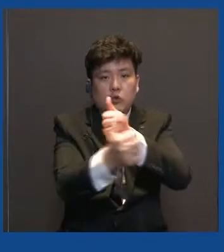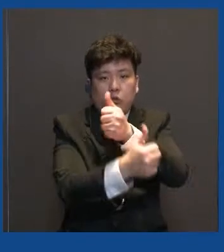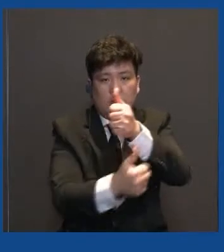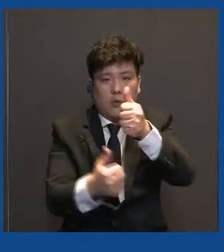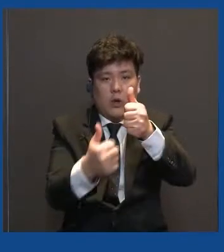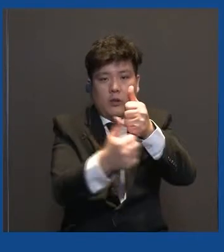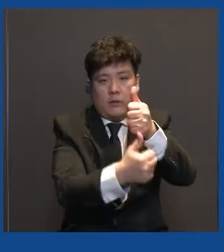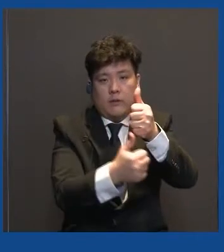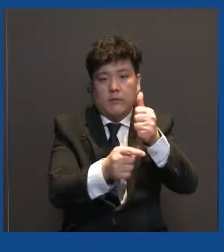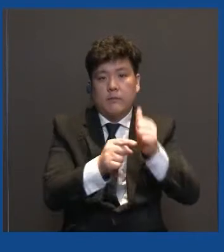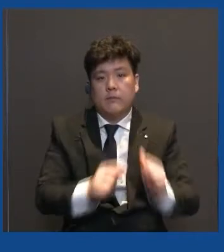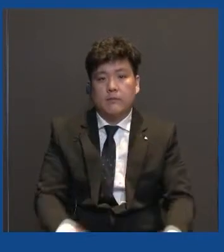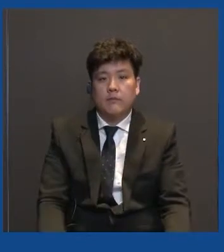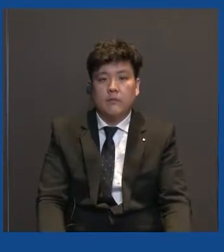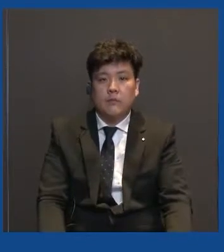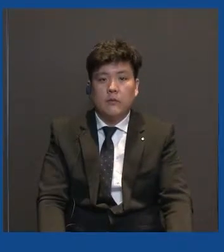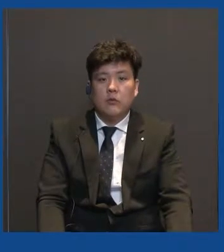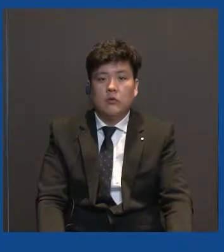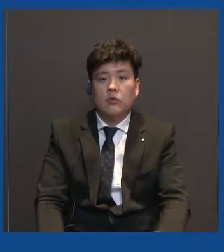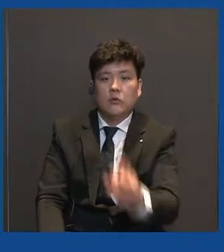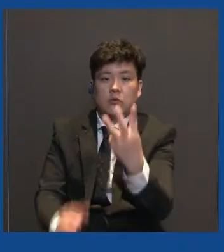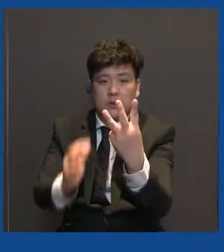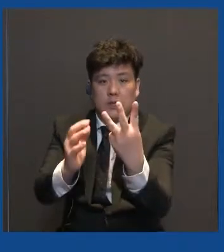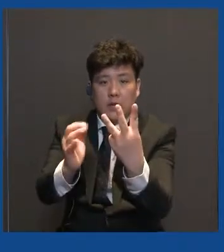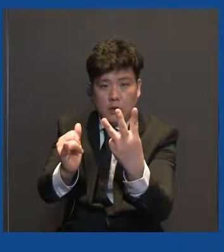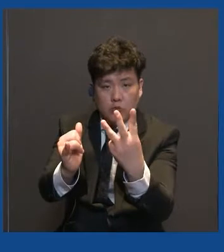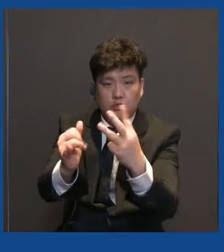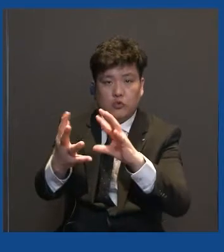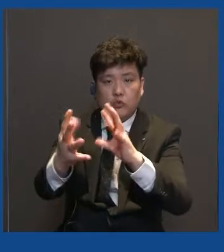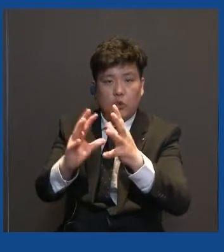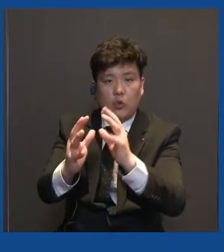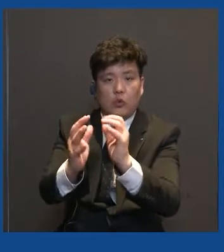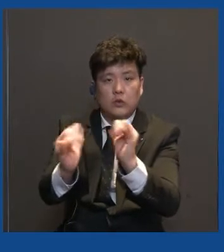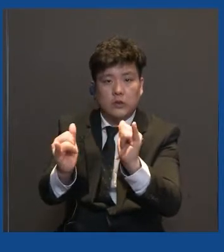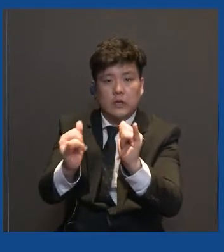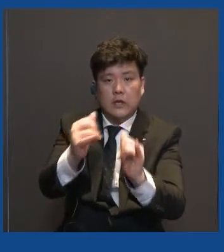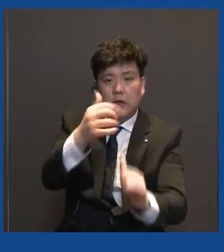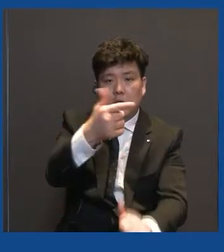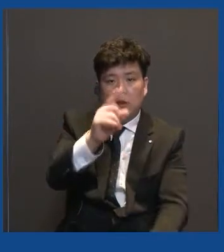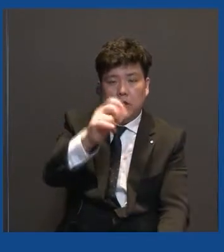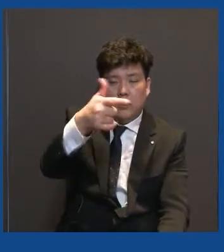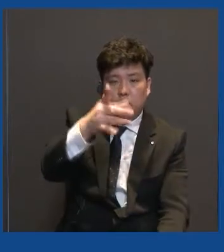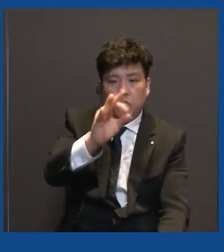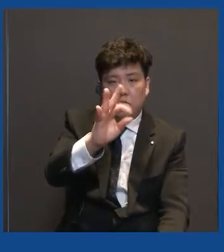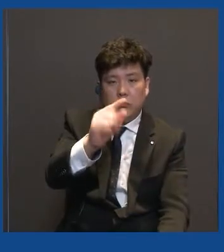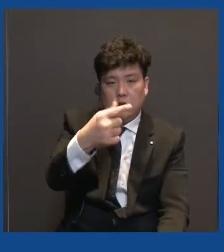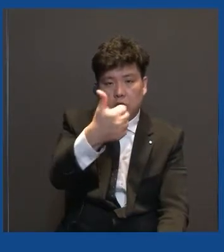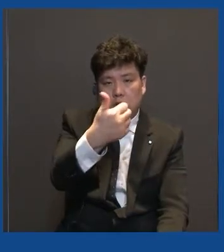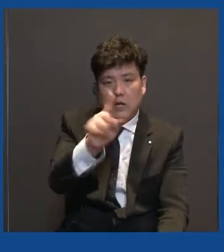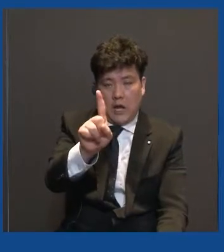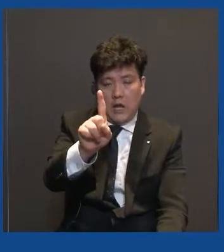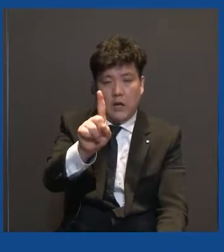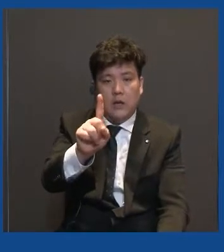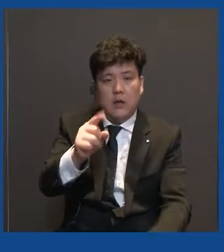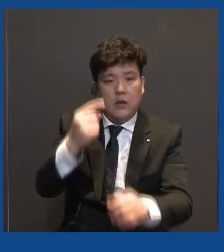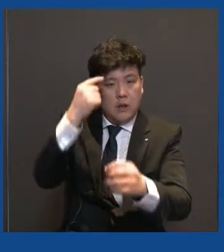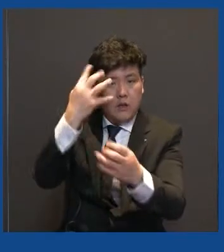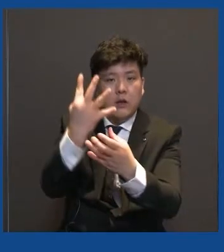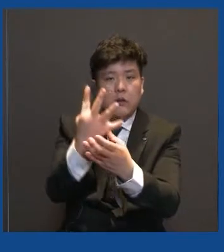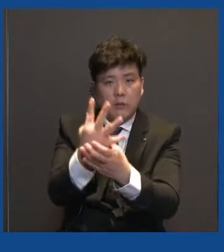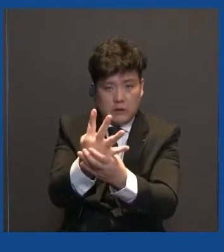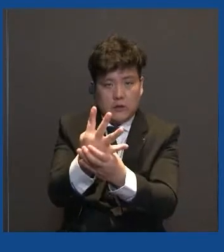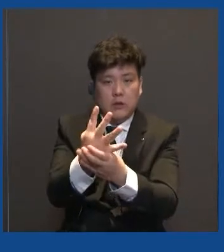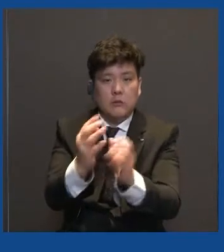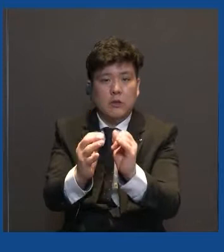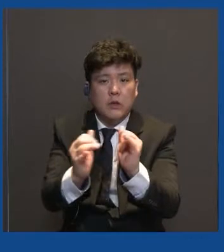We have three panelists, Dr. Eun-Ha NAMKUNG, Associate Research Fellow, Center for Research on Aging Society of Korea Institute